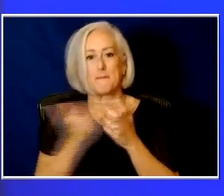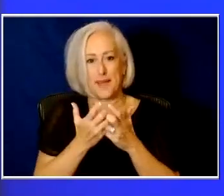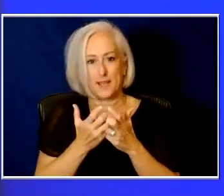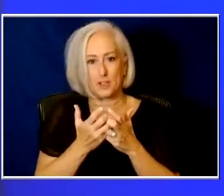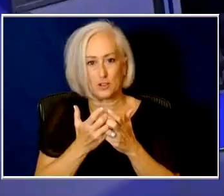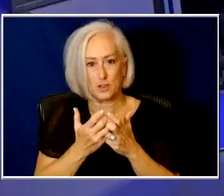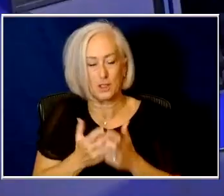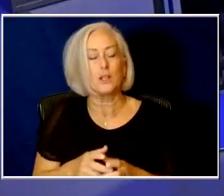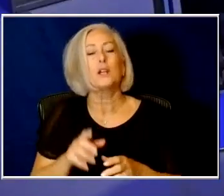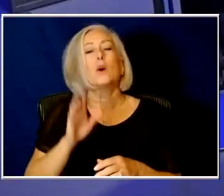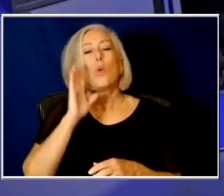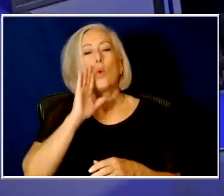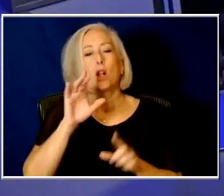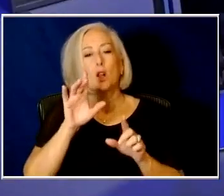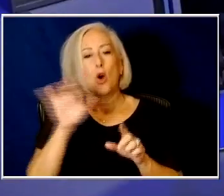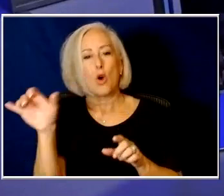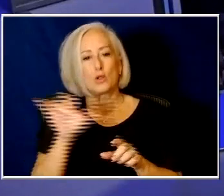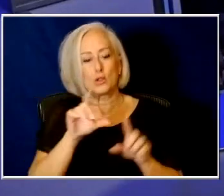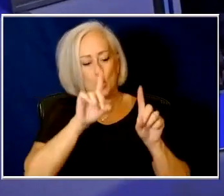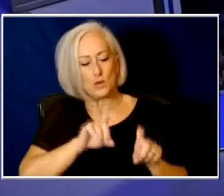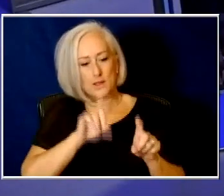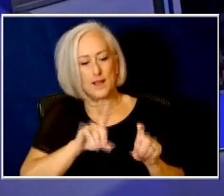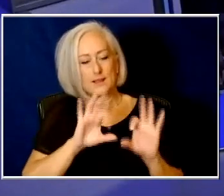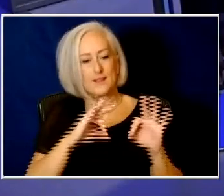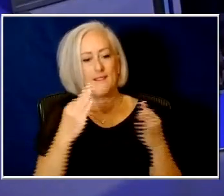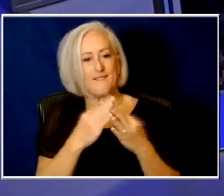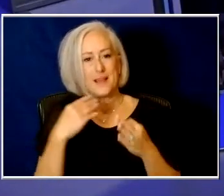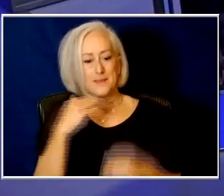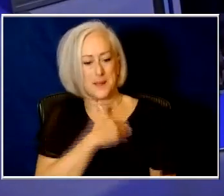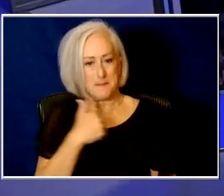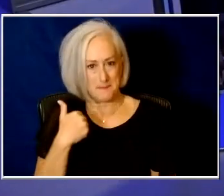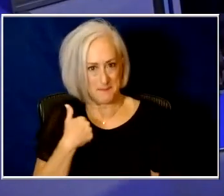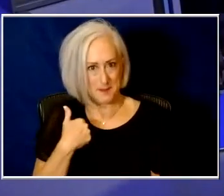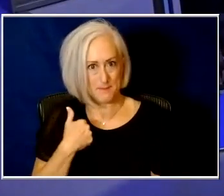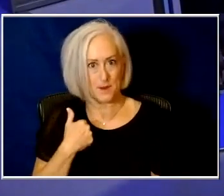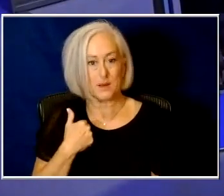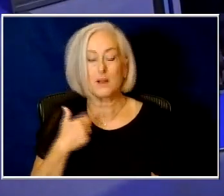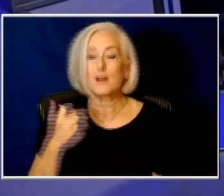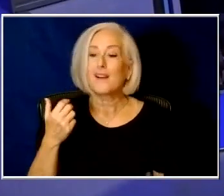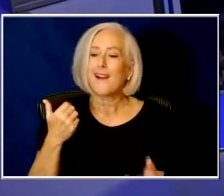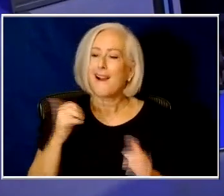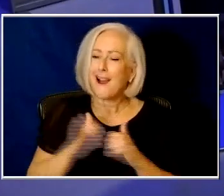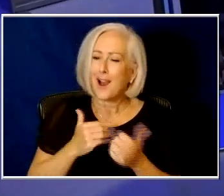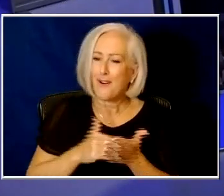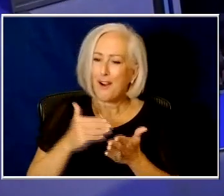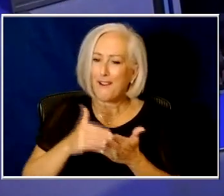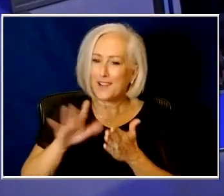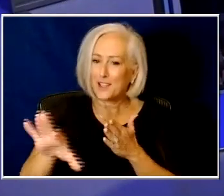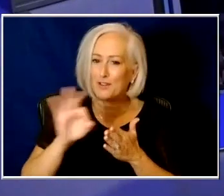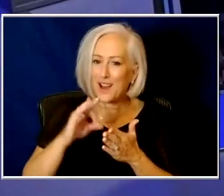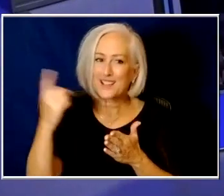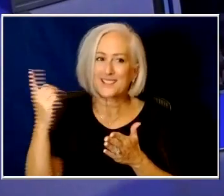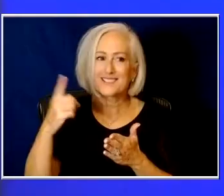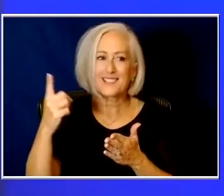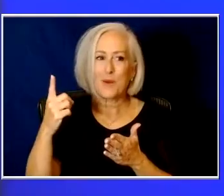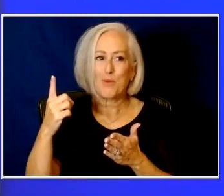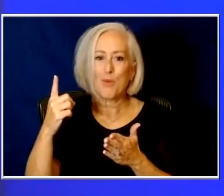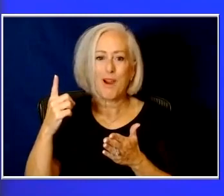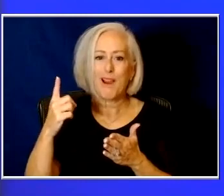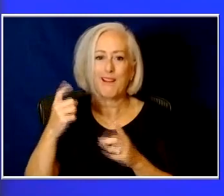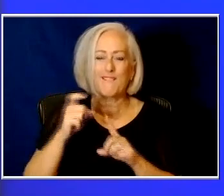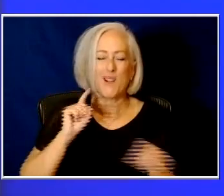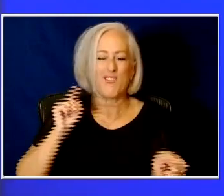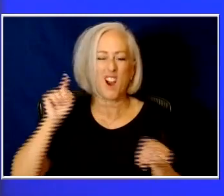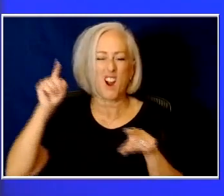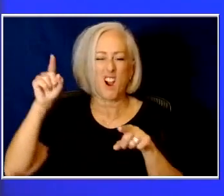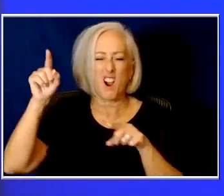well. How often do you get somebody from, shall we say, across the pond to those matches kind of? Probably half the time. I mean, it's we